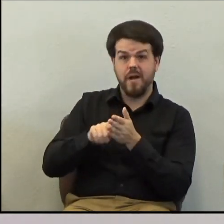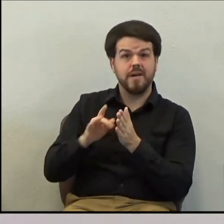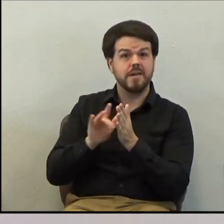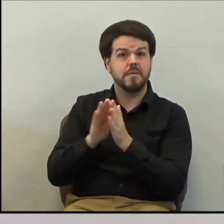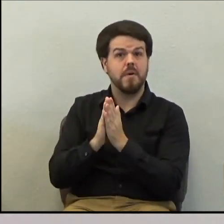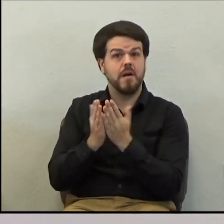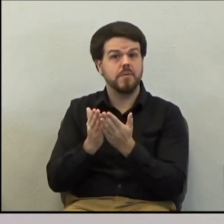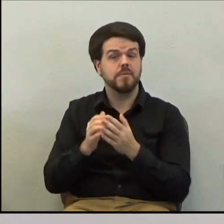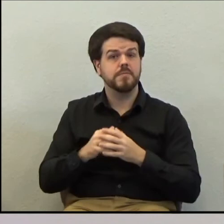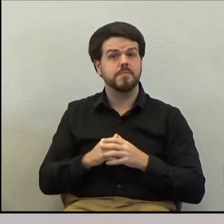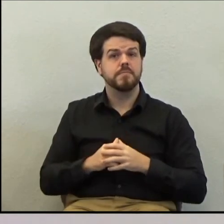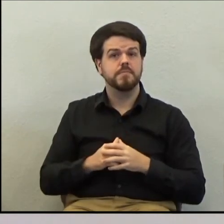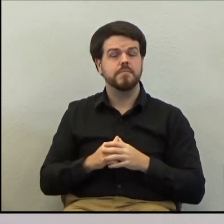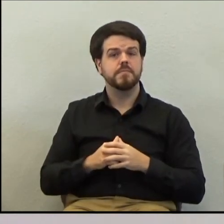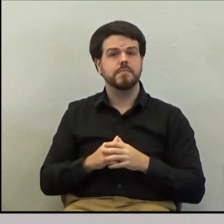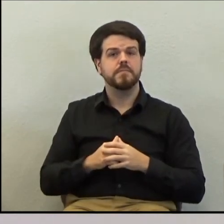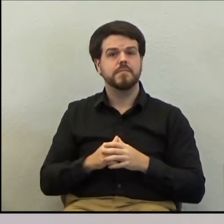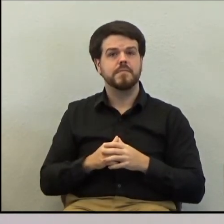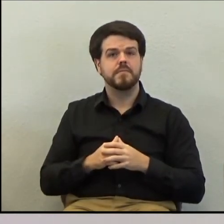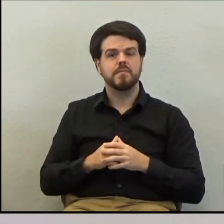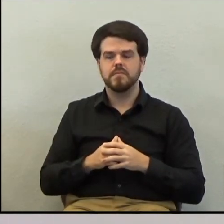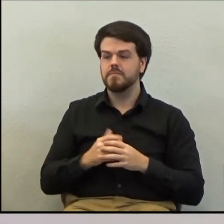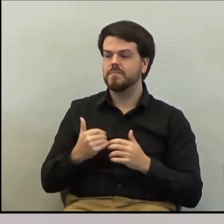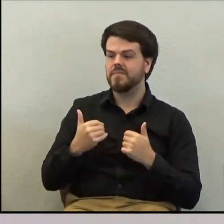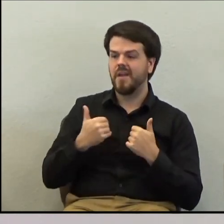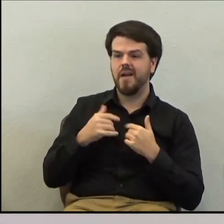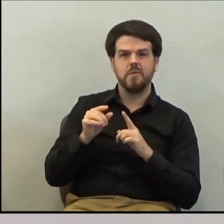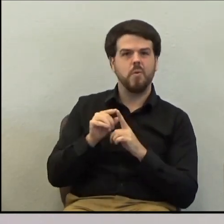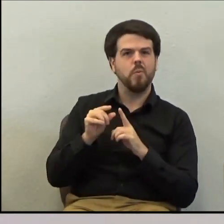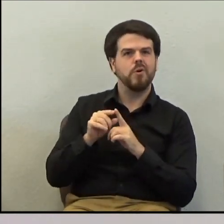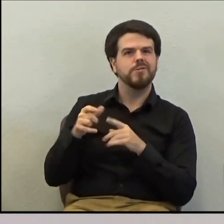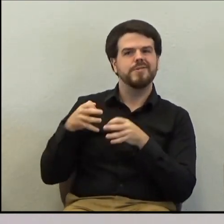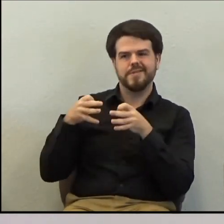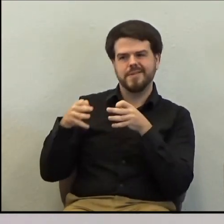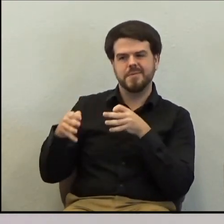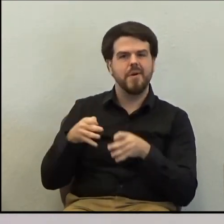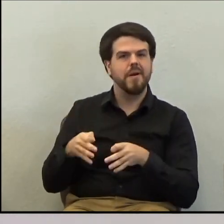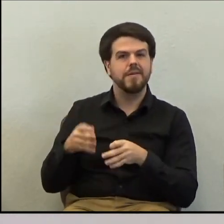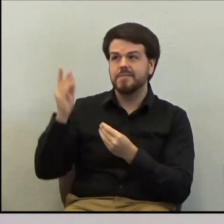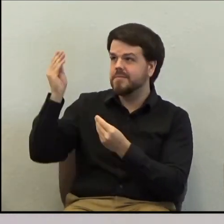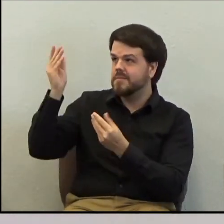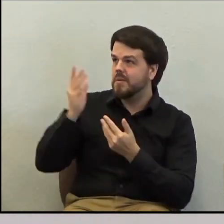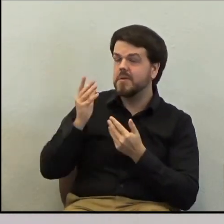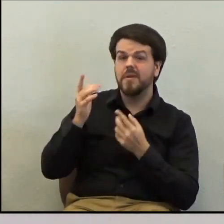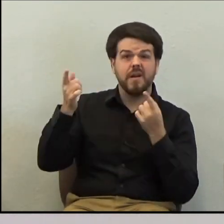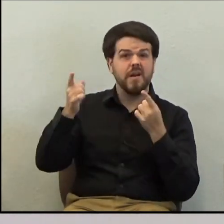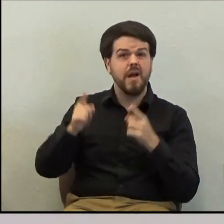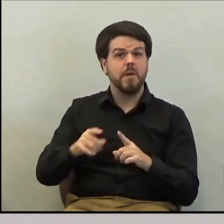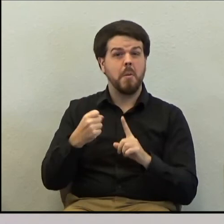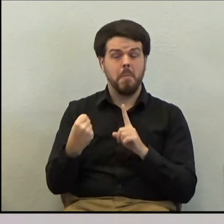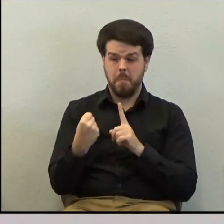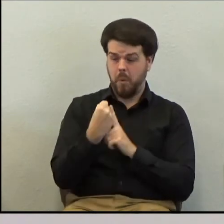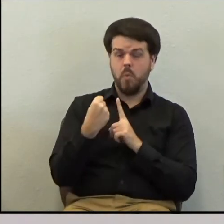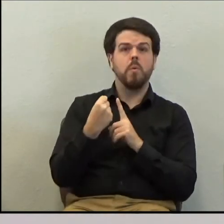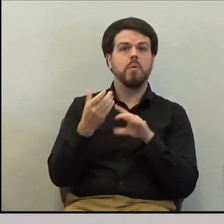he called. We have them telling us, we have God telling us that when death comes,